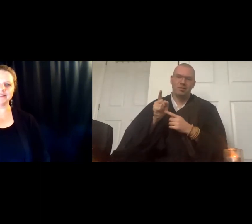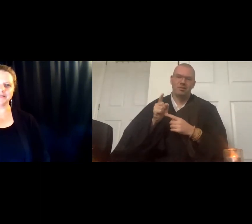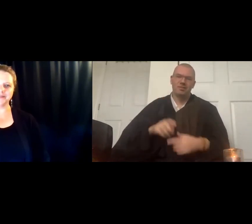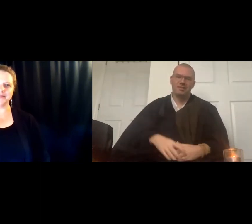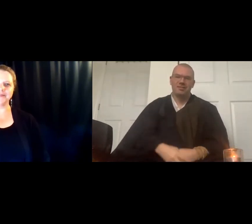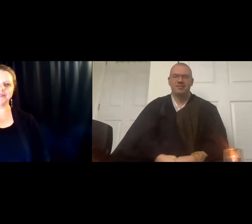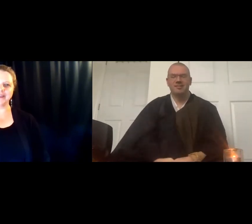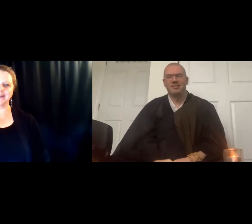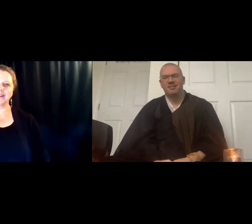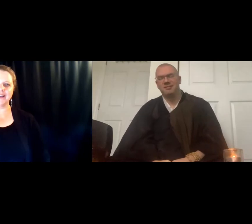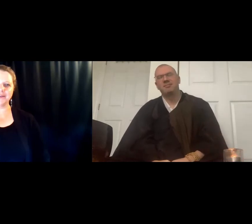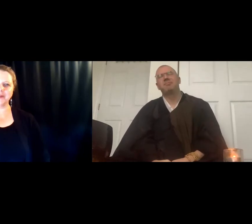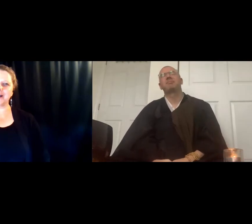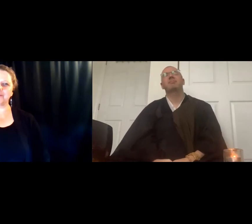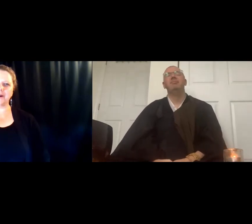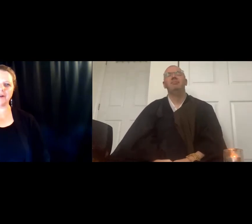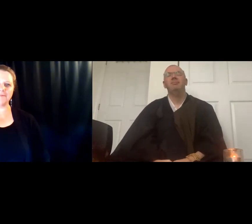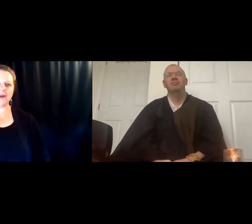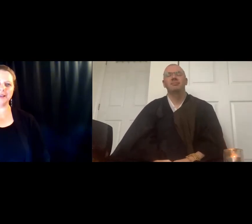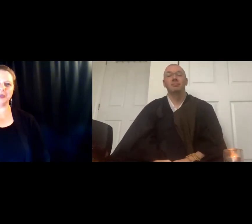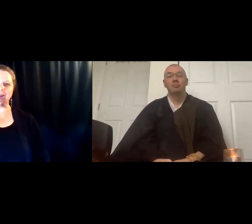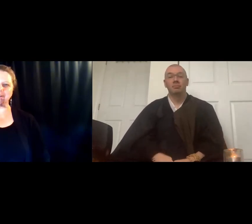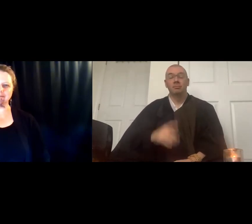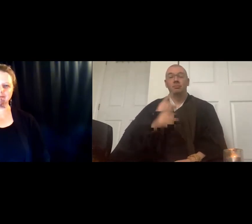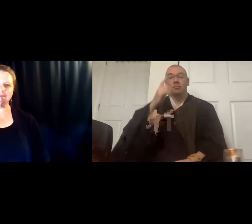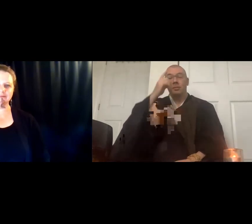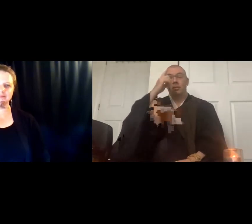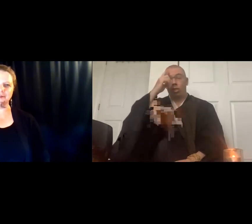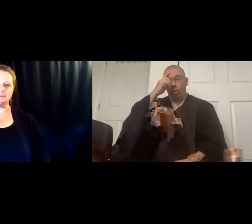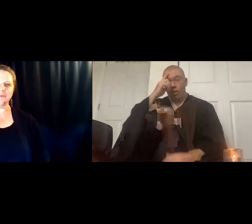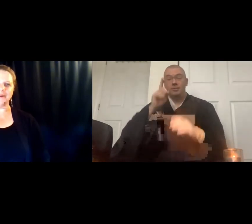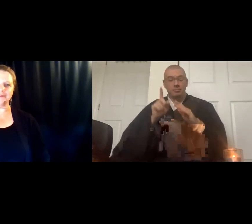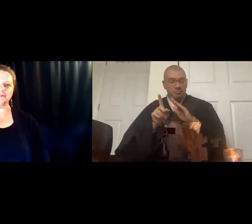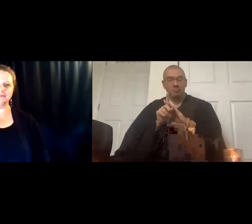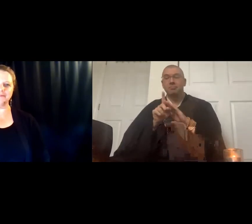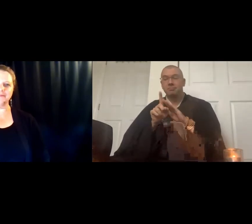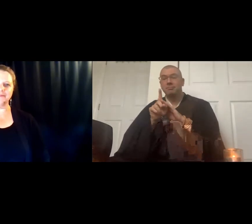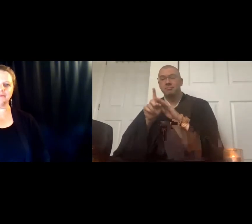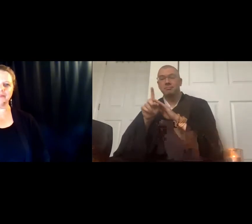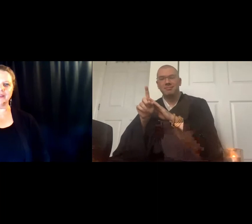okay. We all, our minds wander for a moment.